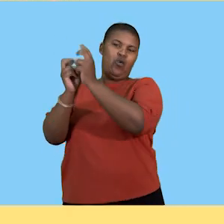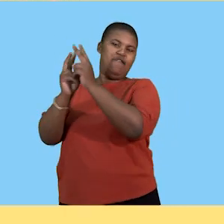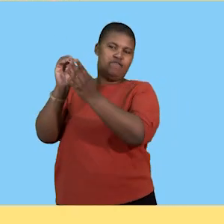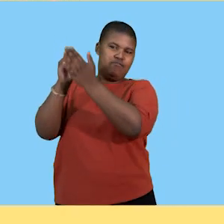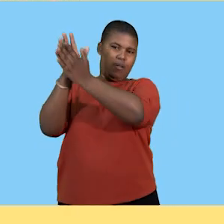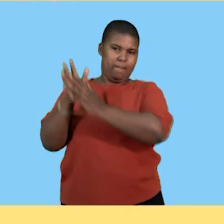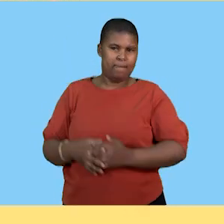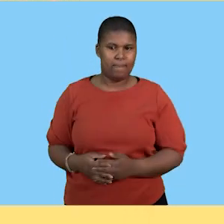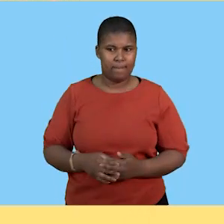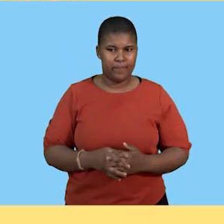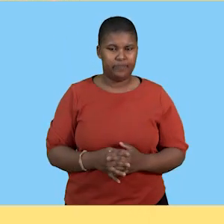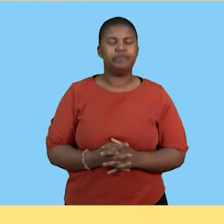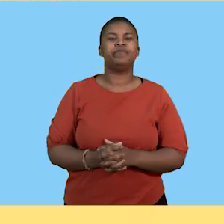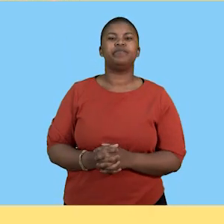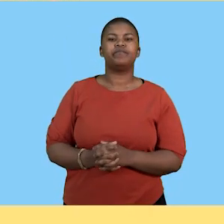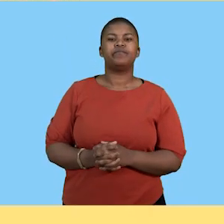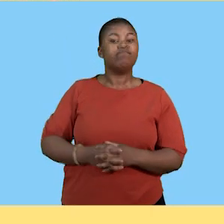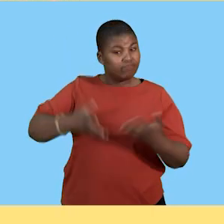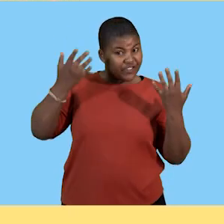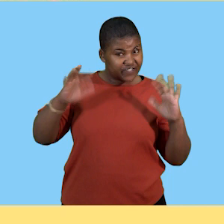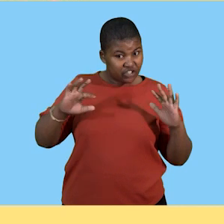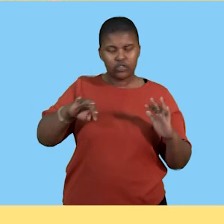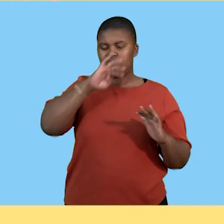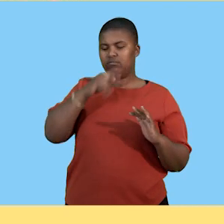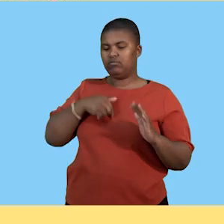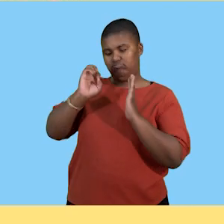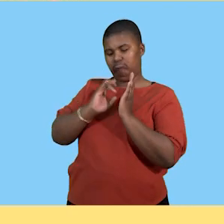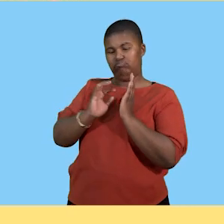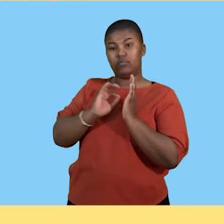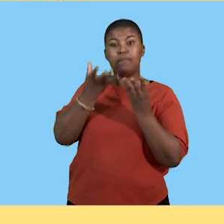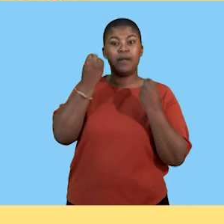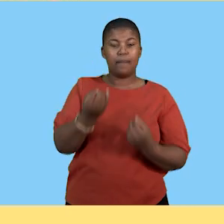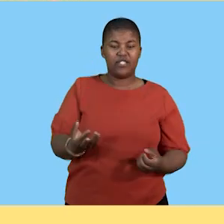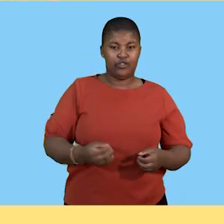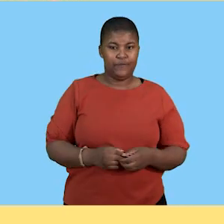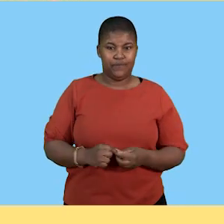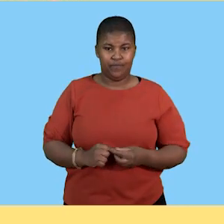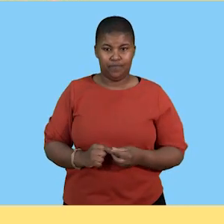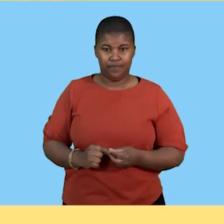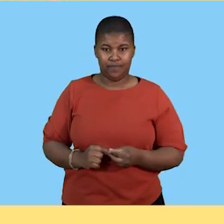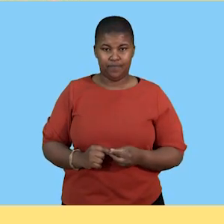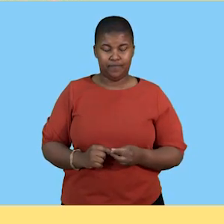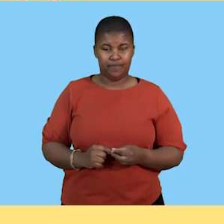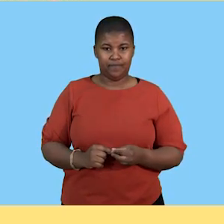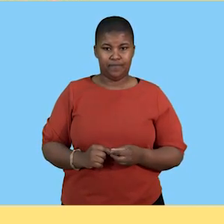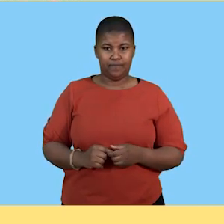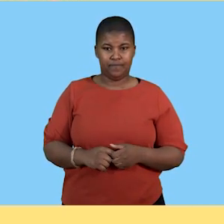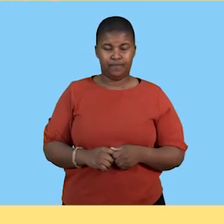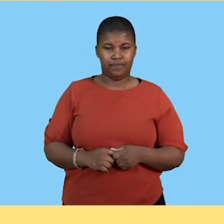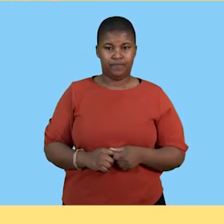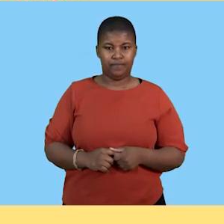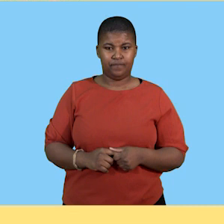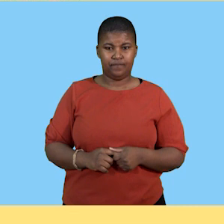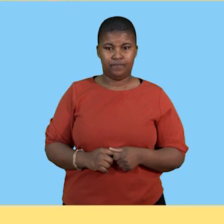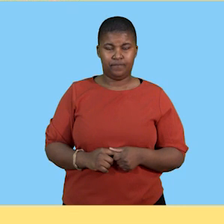for 9 over 12 months. 9 over 12. And then I punch that in my calculator. It will then give